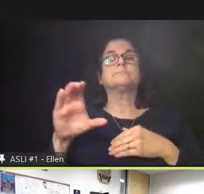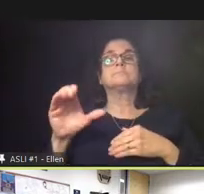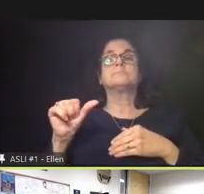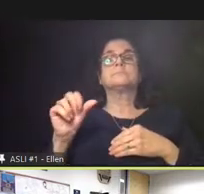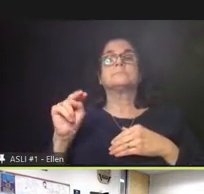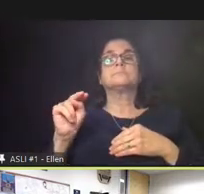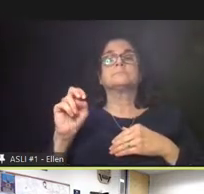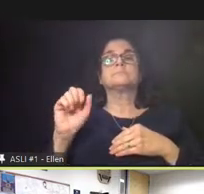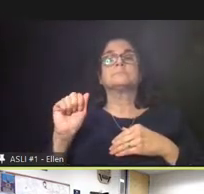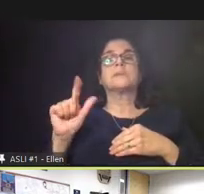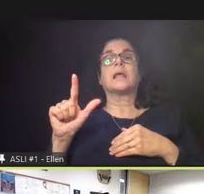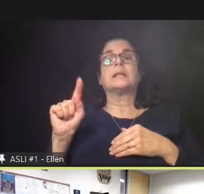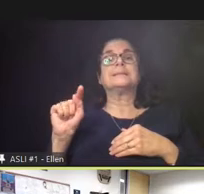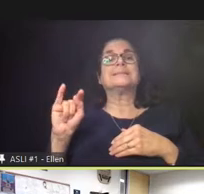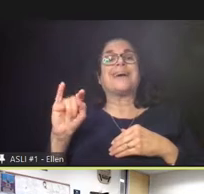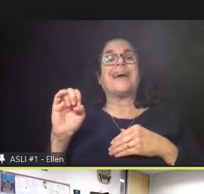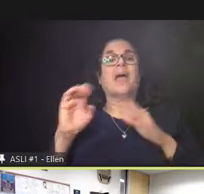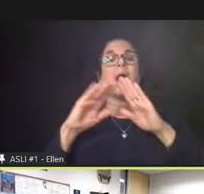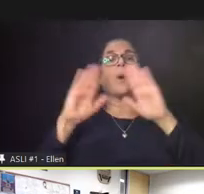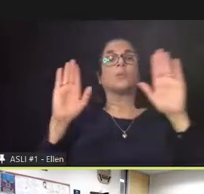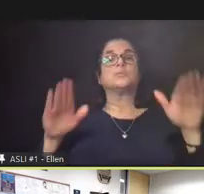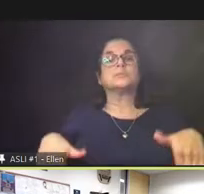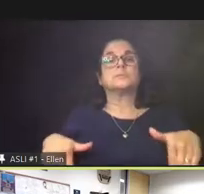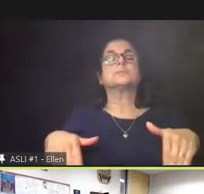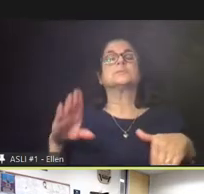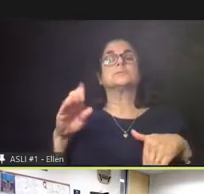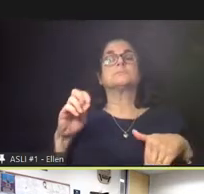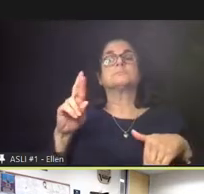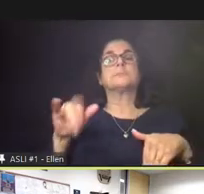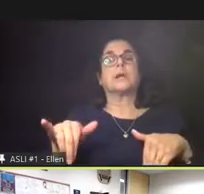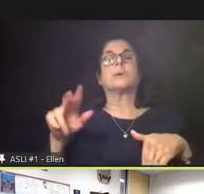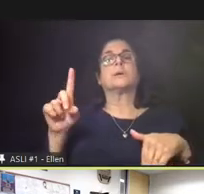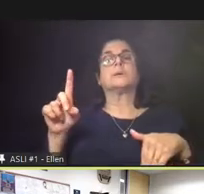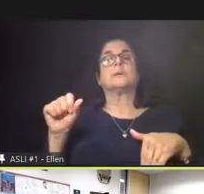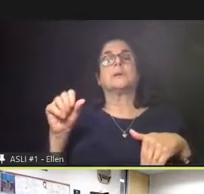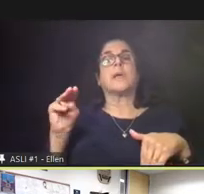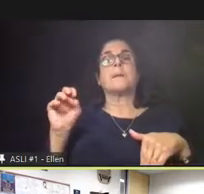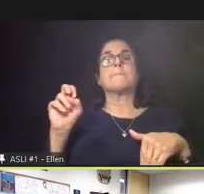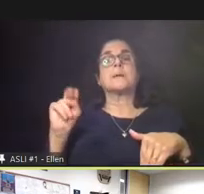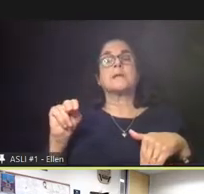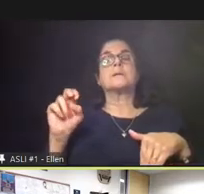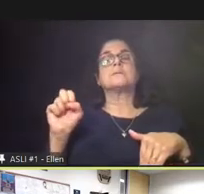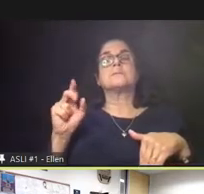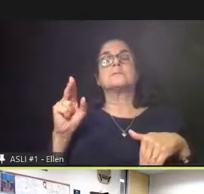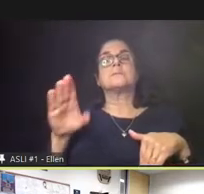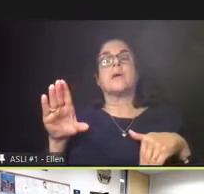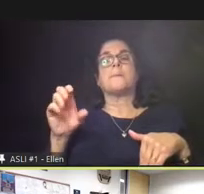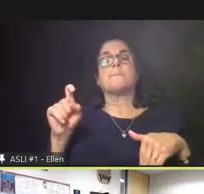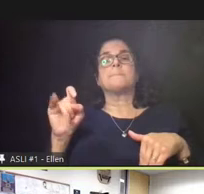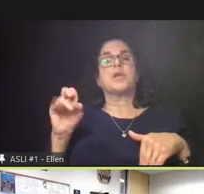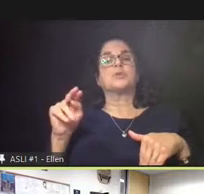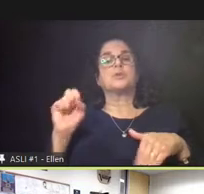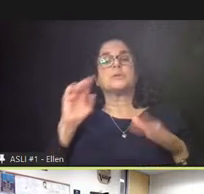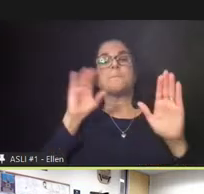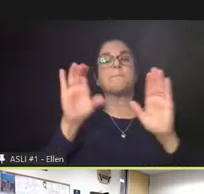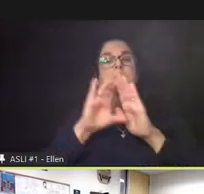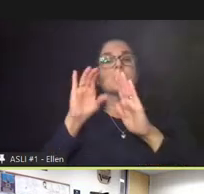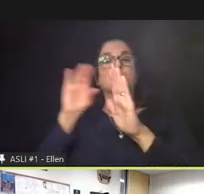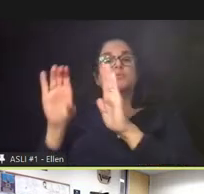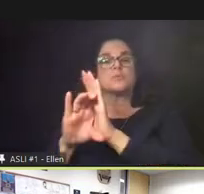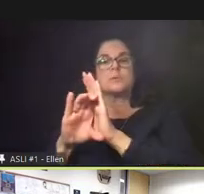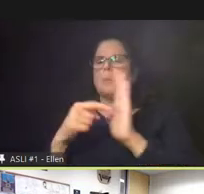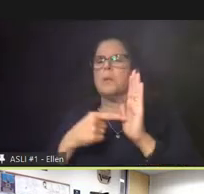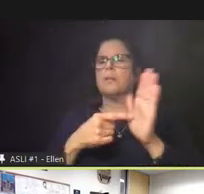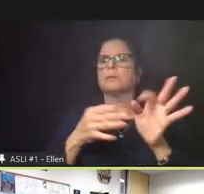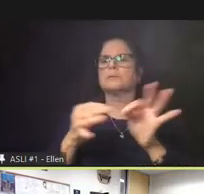house, Barry and Damon substation upgrade project, proceeds forward on schedule and on budget. You can look at some photos of the work here and I'll explain what's